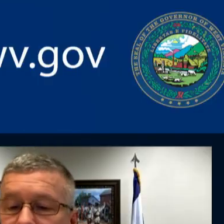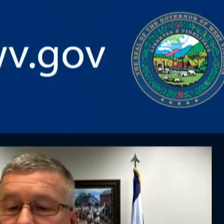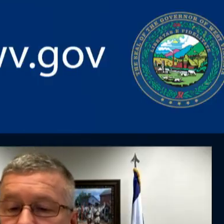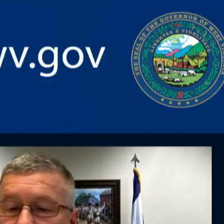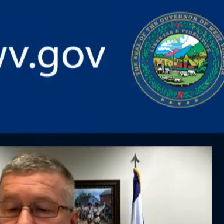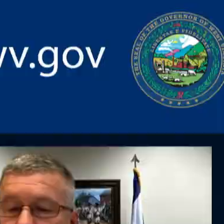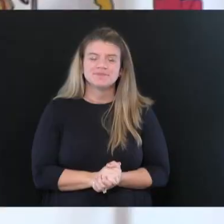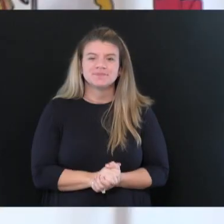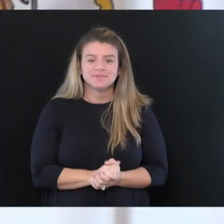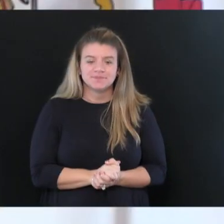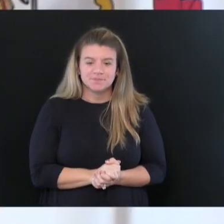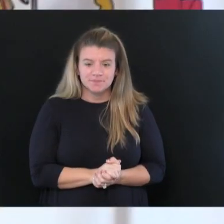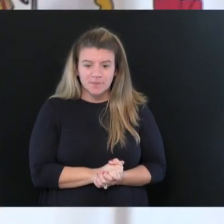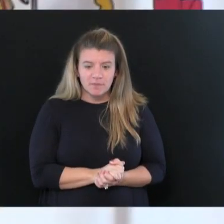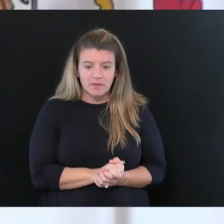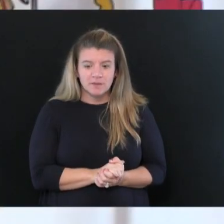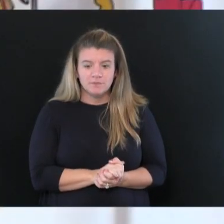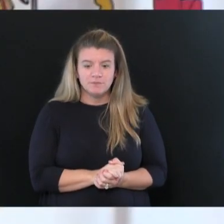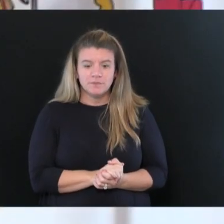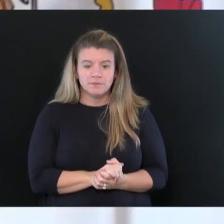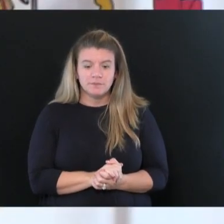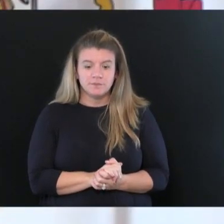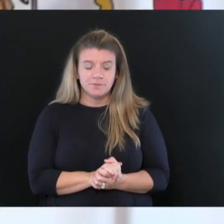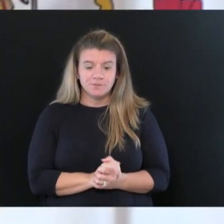Okay, everyone. Like I said,